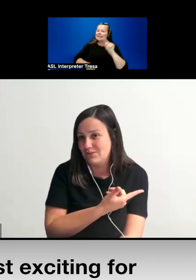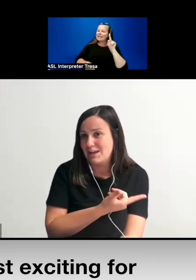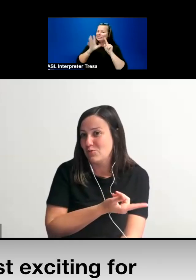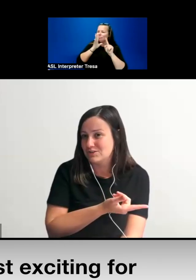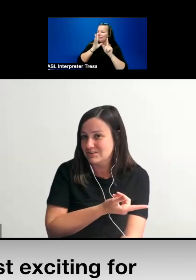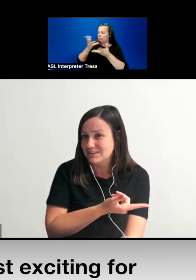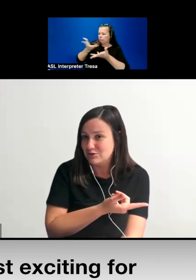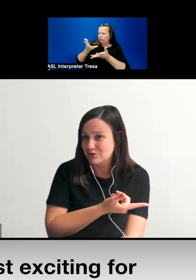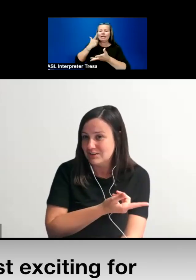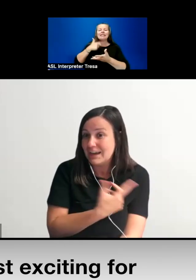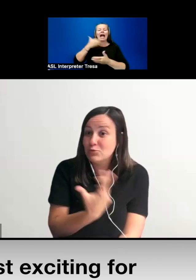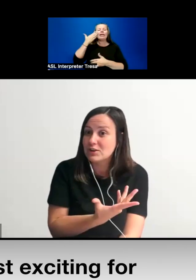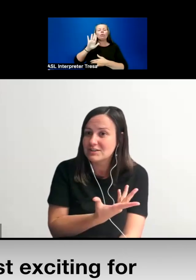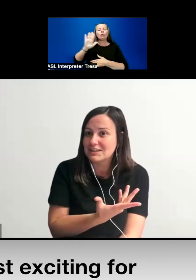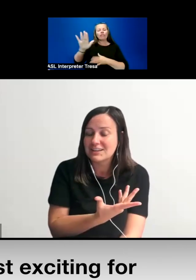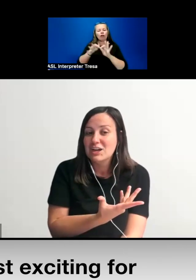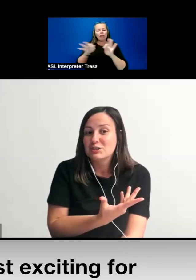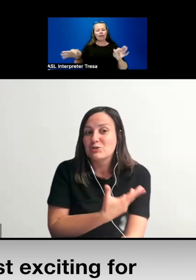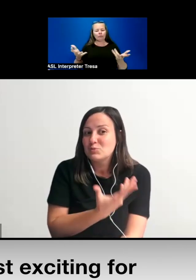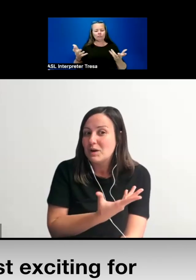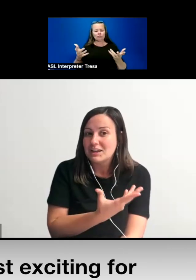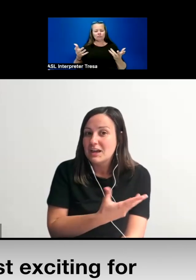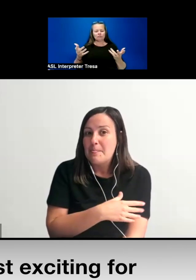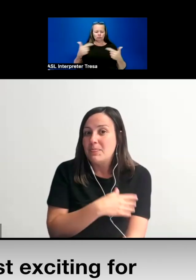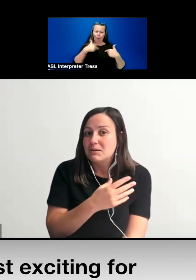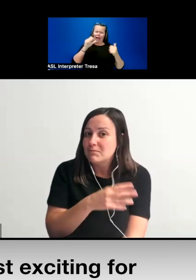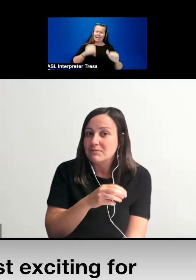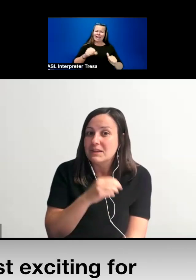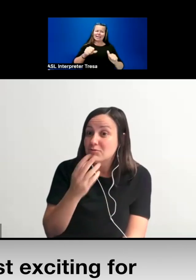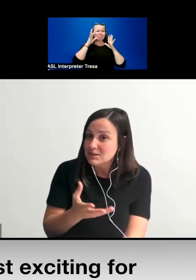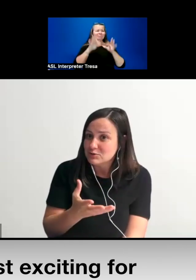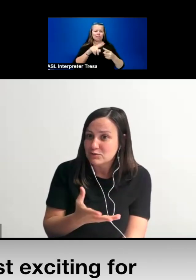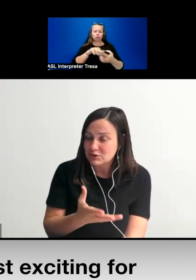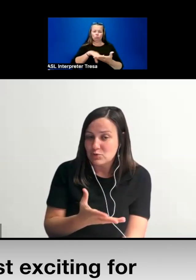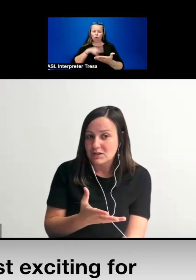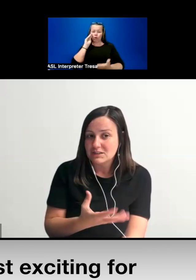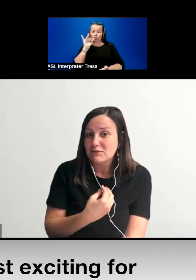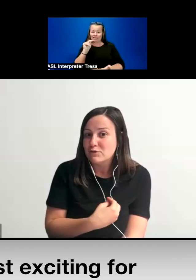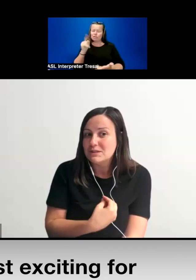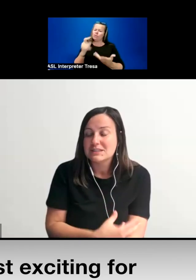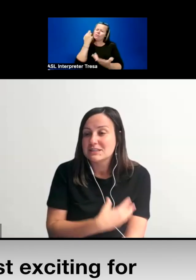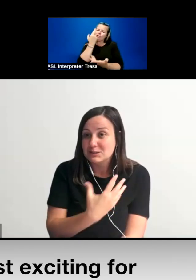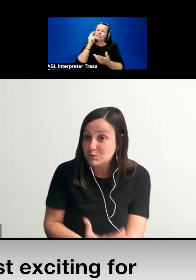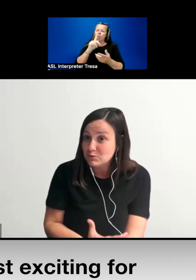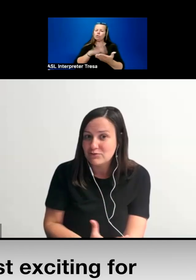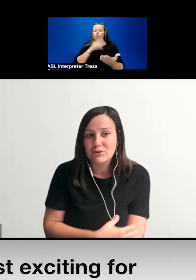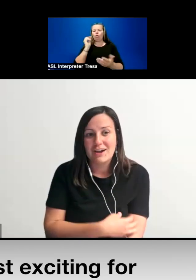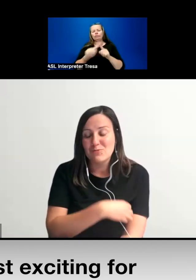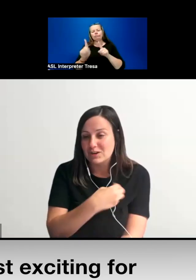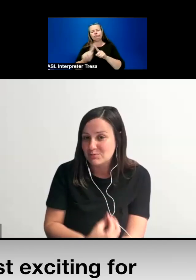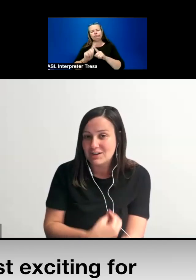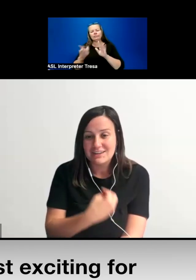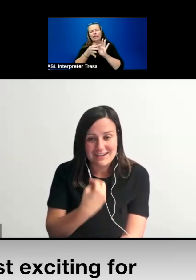don't know the language, I could learn it. So that's why, like, there are reasons for it to learn it, and for me it's